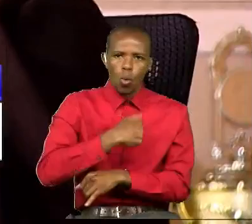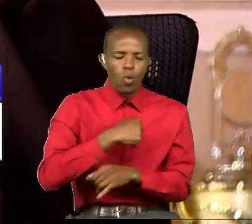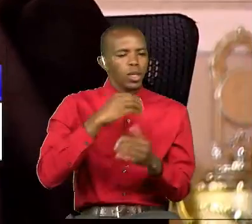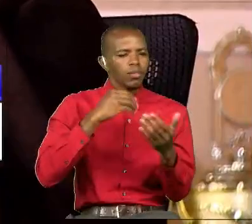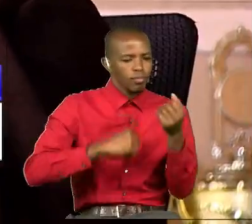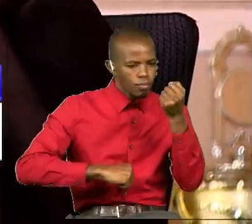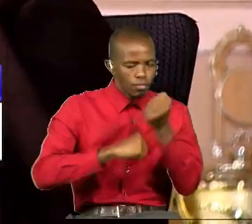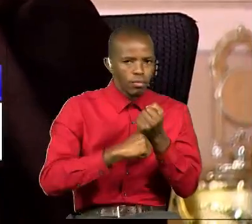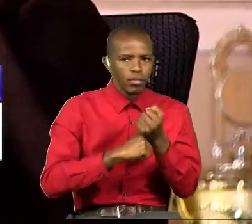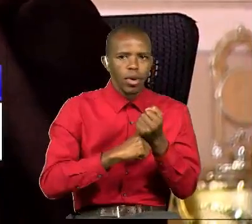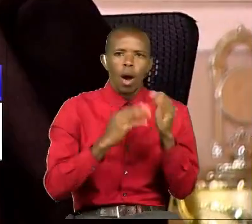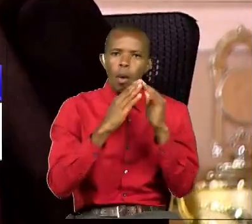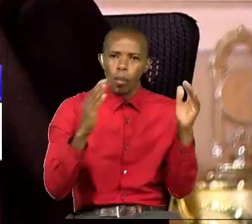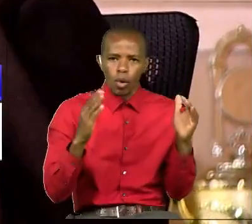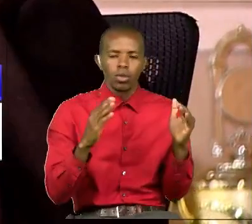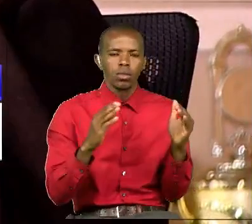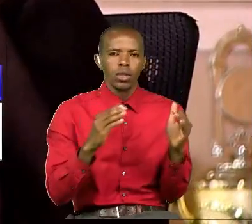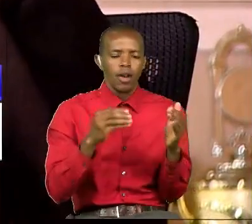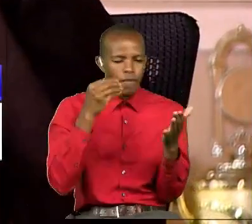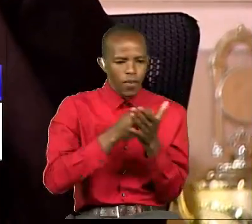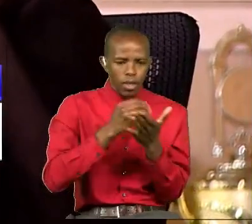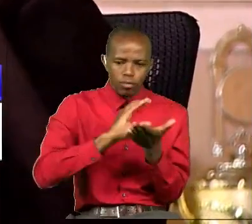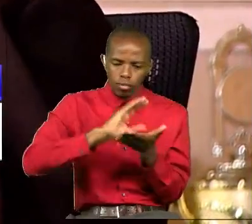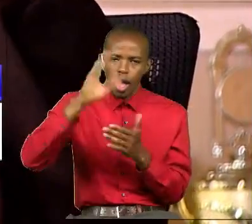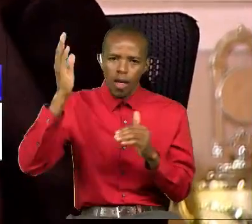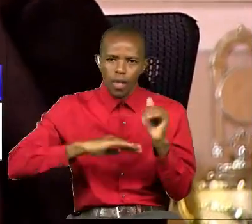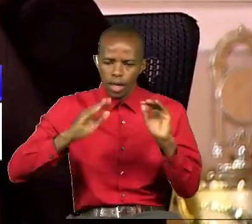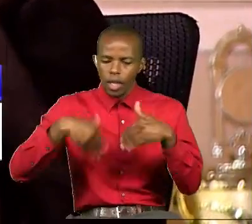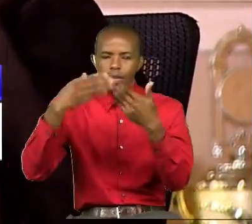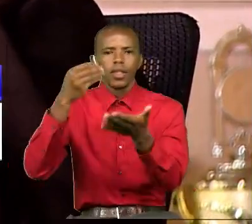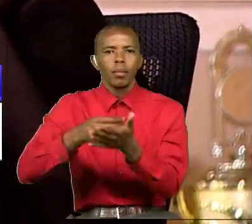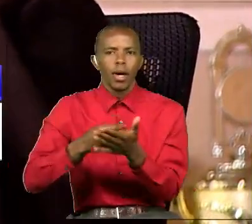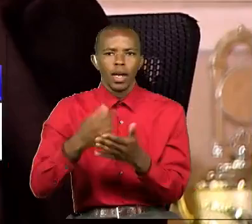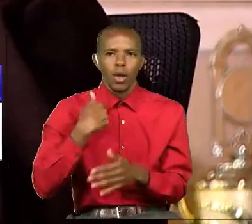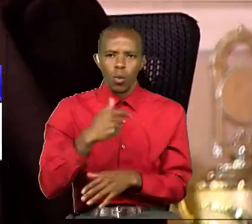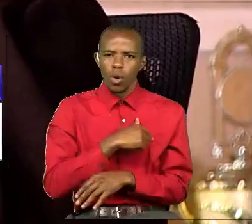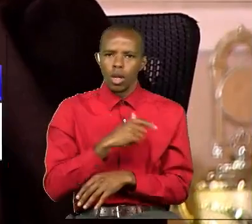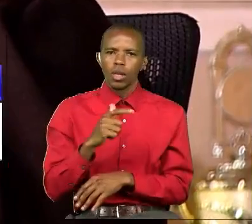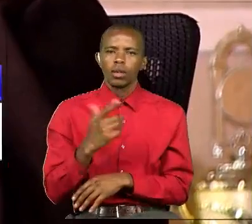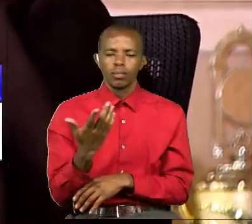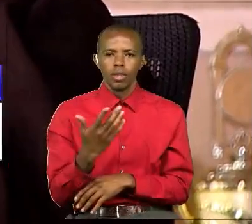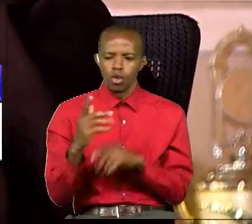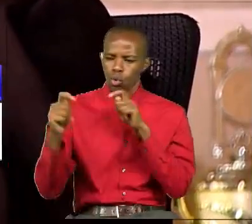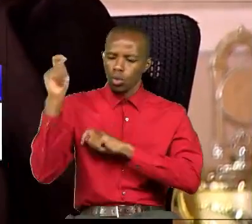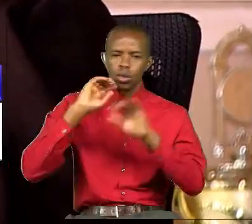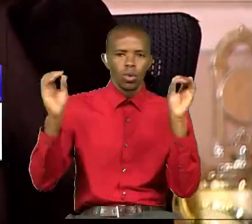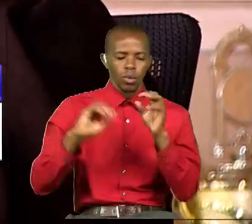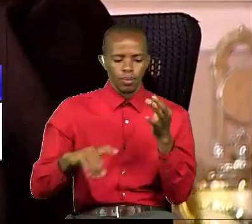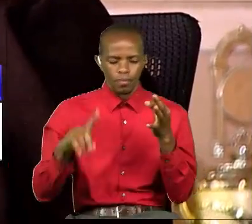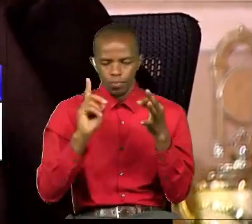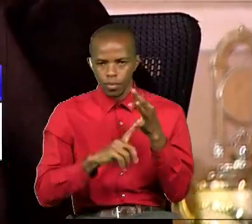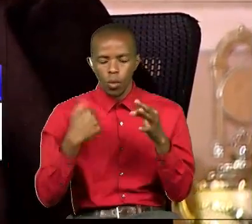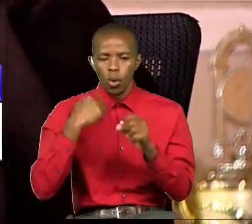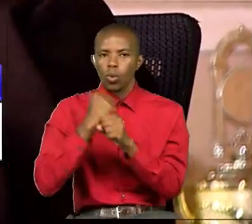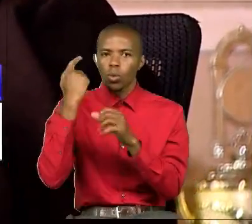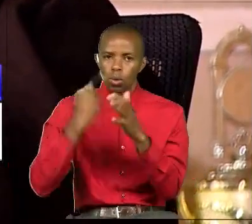financing. And we do a lot more with regards to asset financing than just giving them the money. In fact, our route is very non-traditional. And then the third thing we do